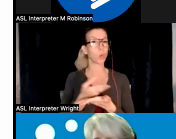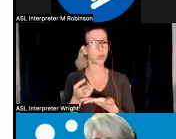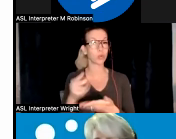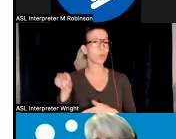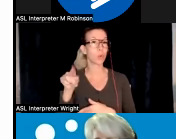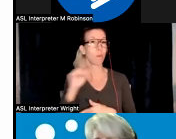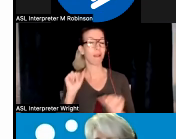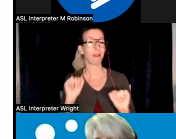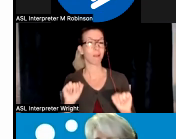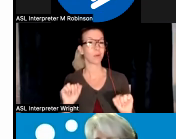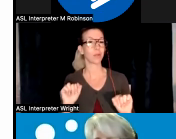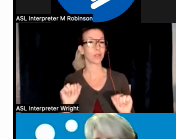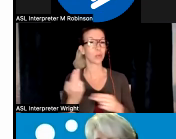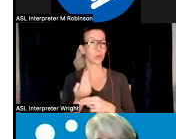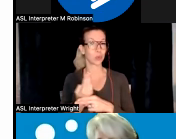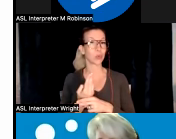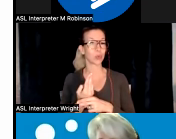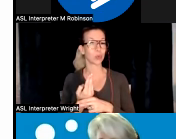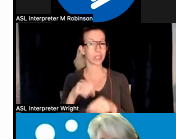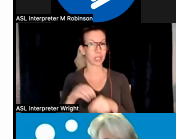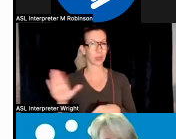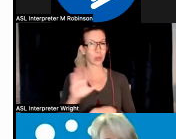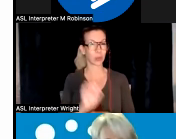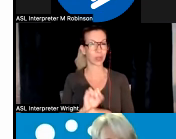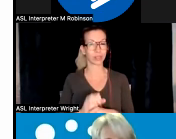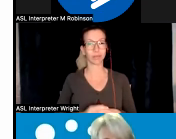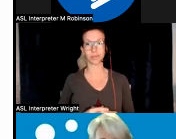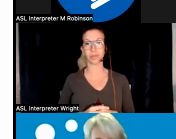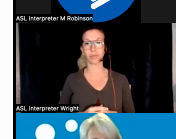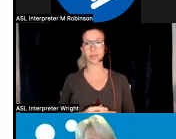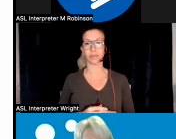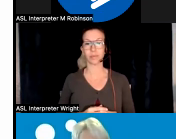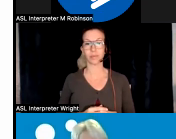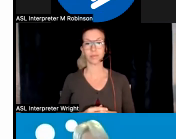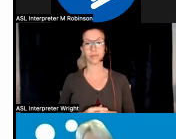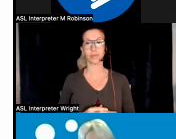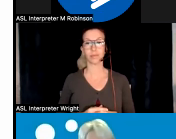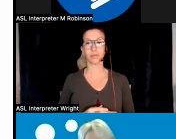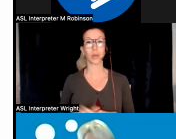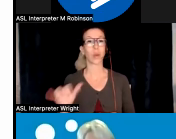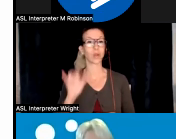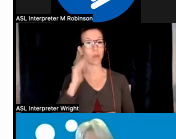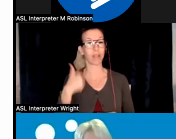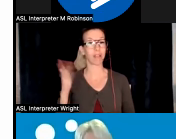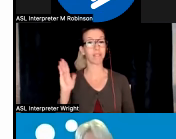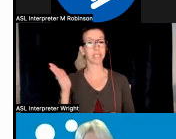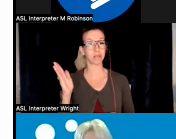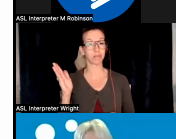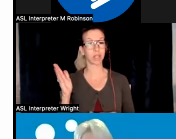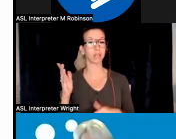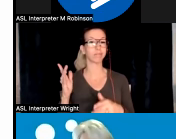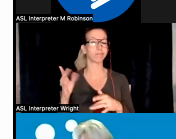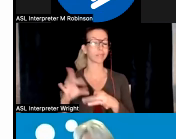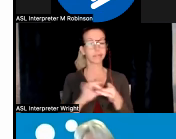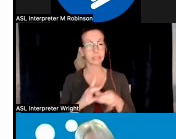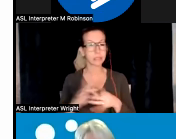to utilize in the work you do every day. And then we will also have a facilitated discussion with questions that you